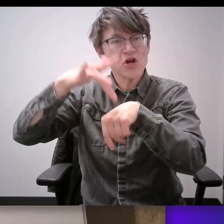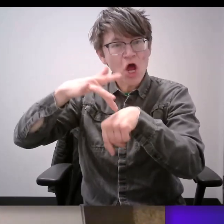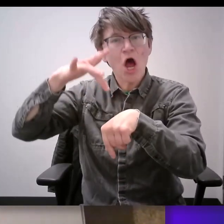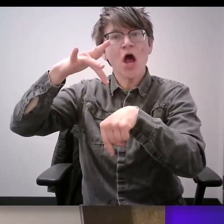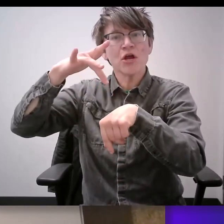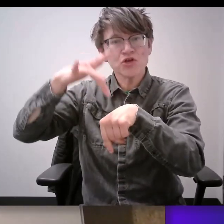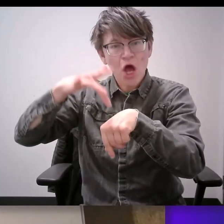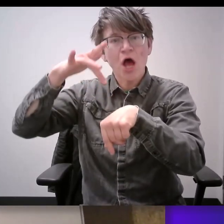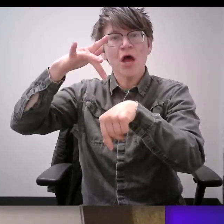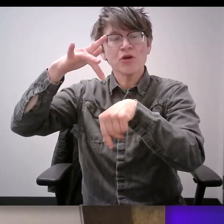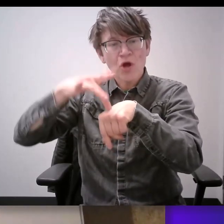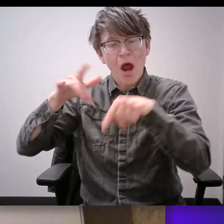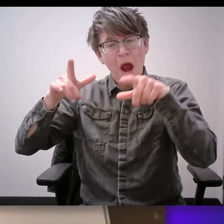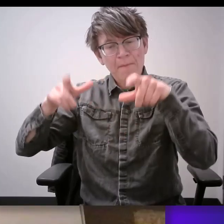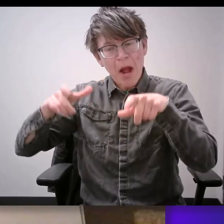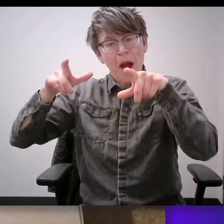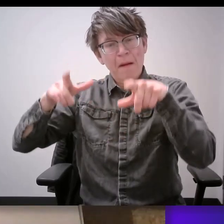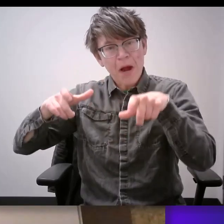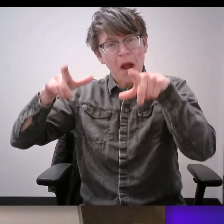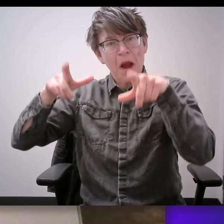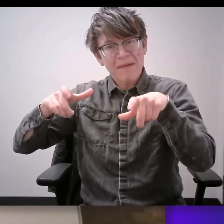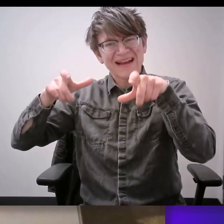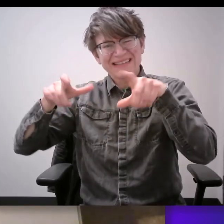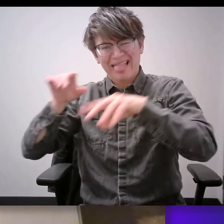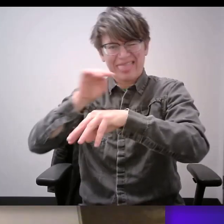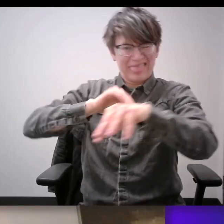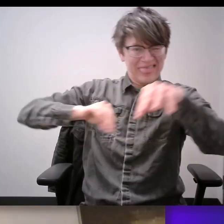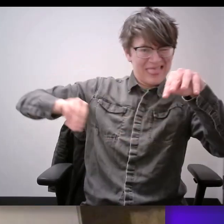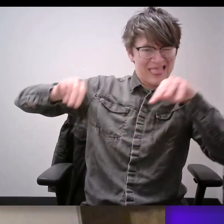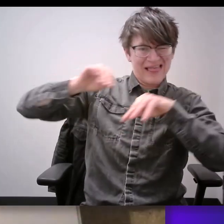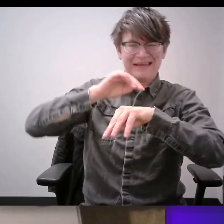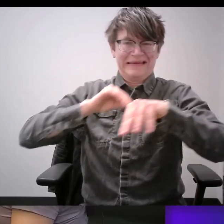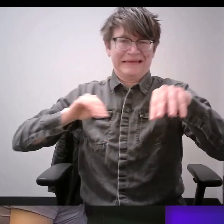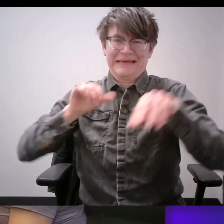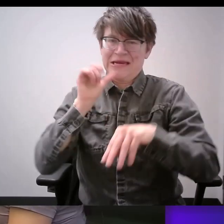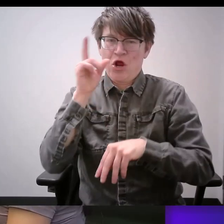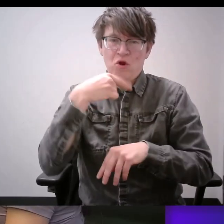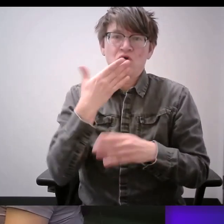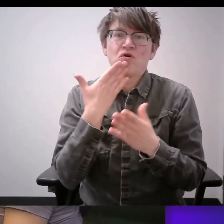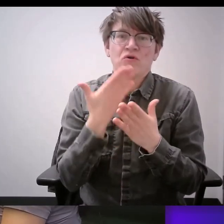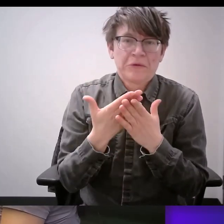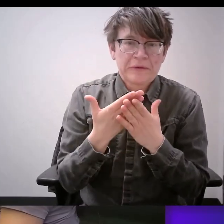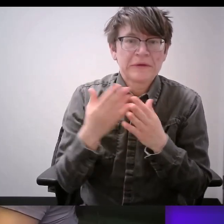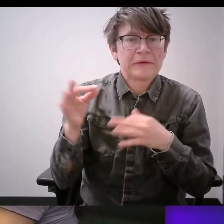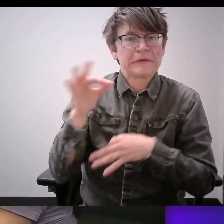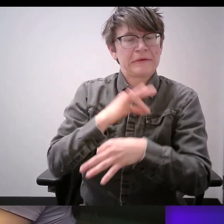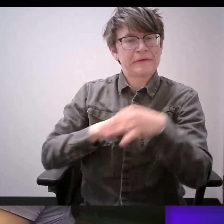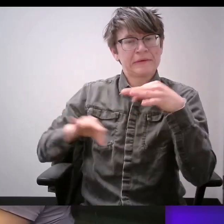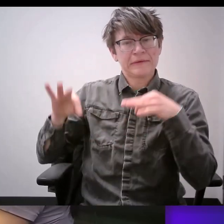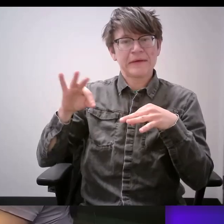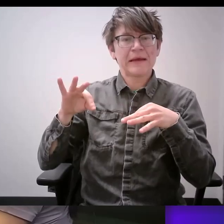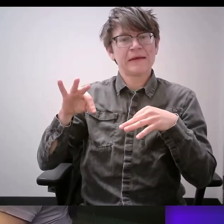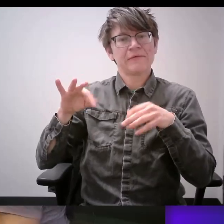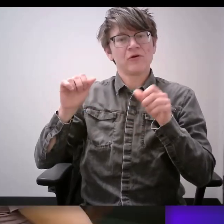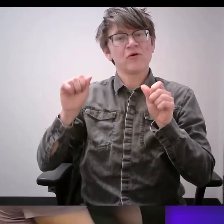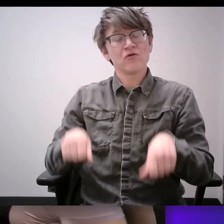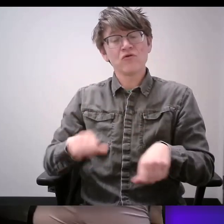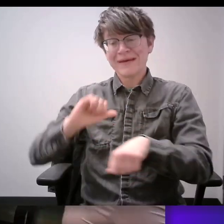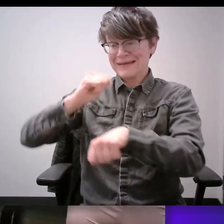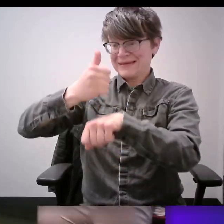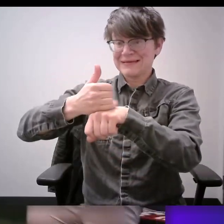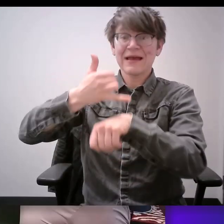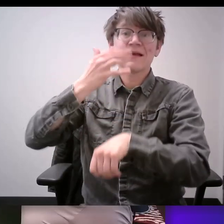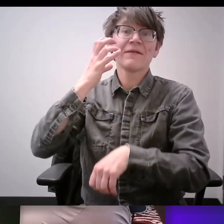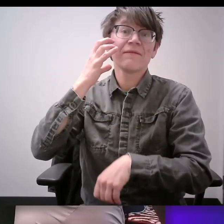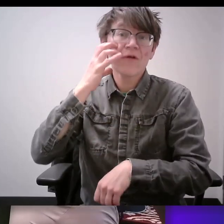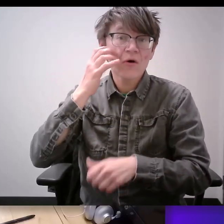every time, and it moves the frame around. It just doesn't look all that fantastic. Instead, you can set it to say take a picture every 10 seconds or